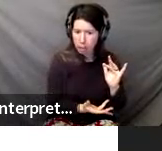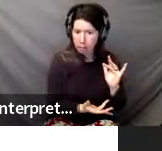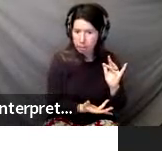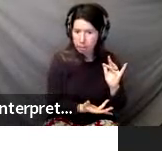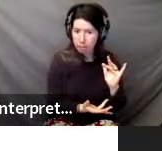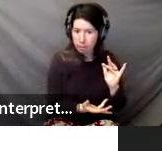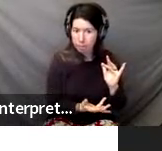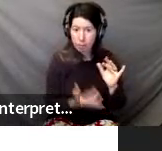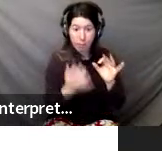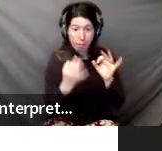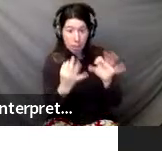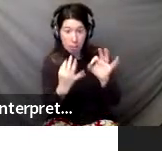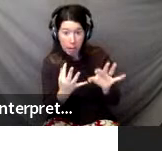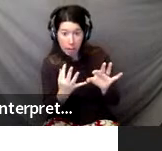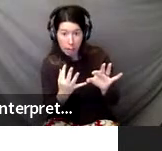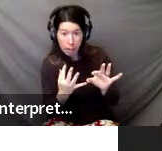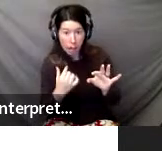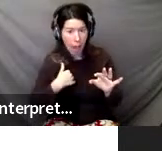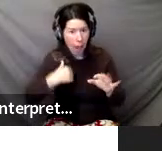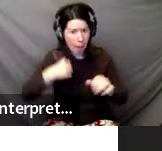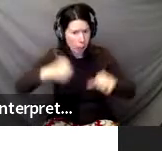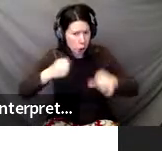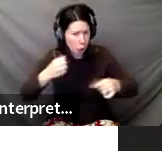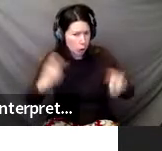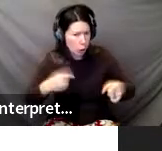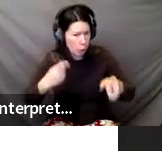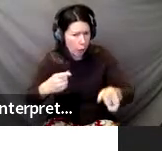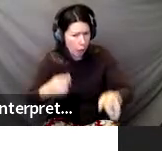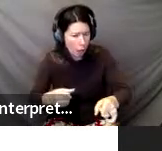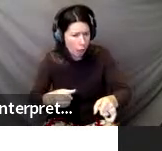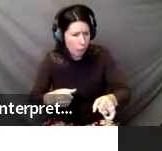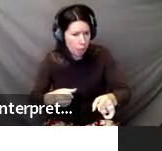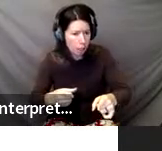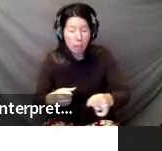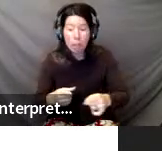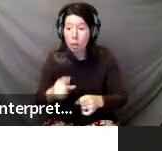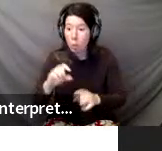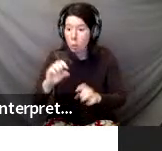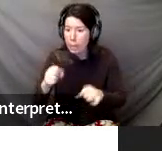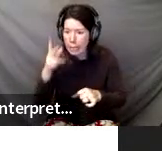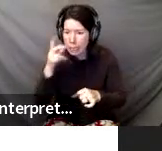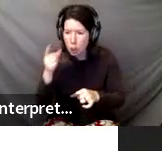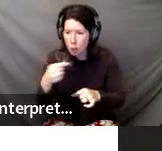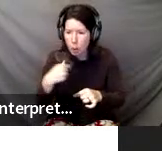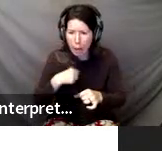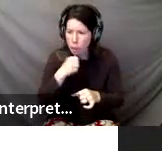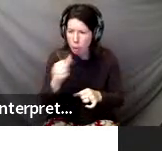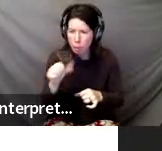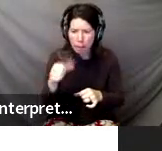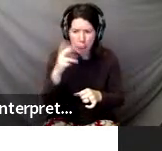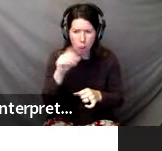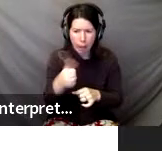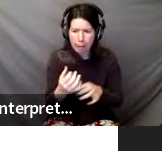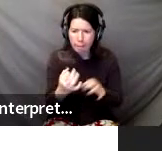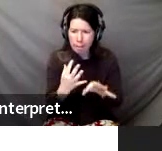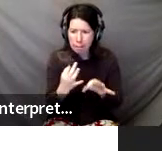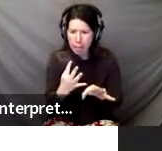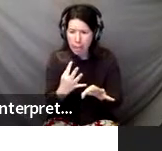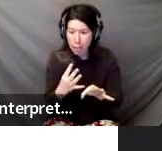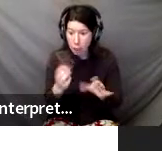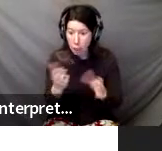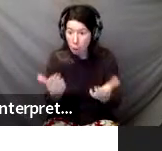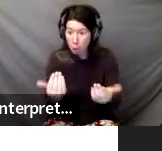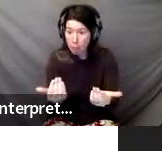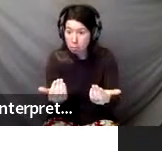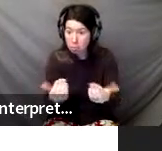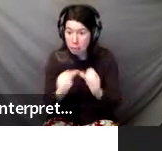I'm not sure what's going on. John, we can hear you. I'm not hearing any feedback. You can go ahead and keep